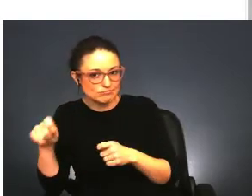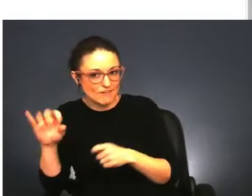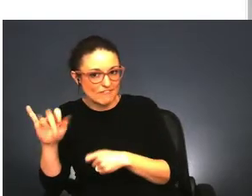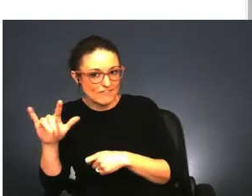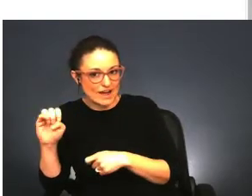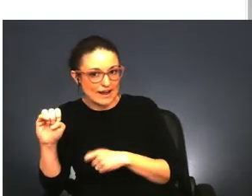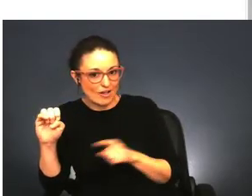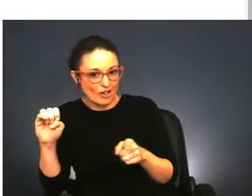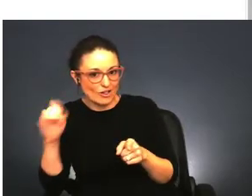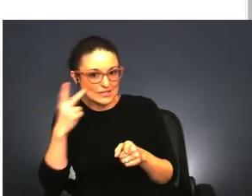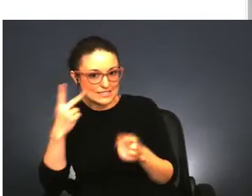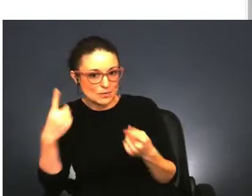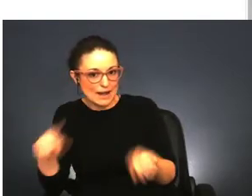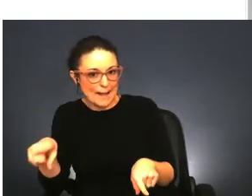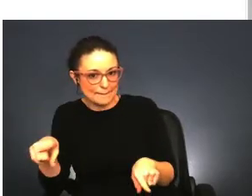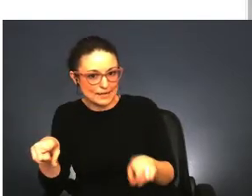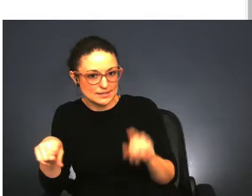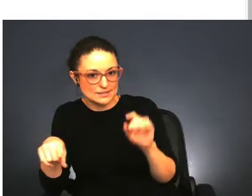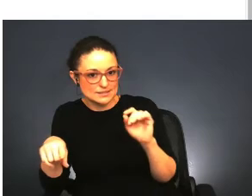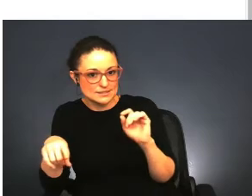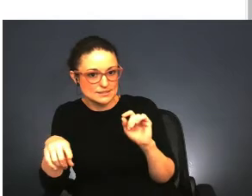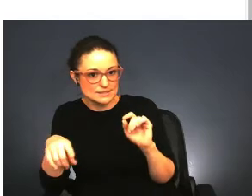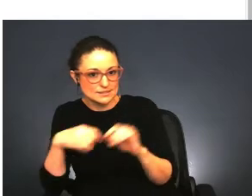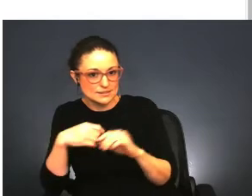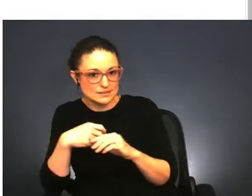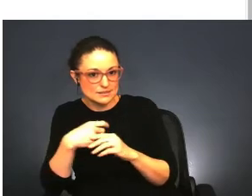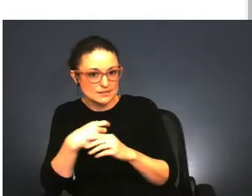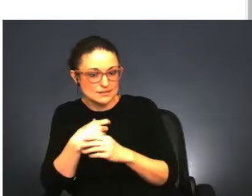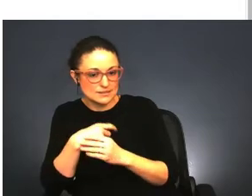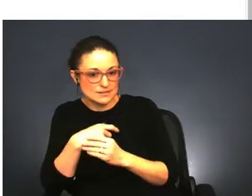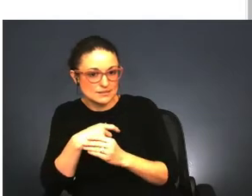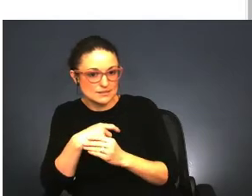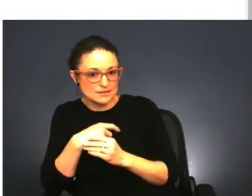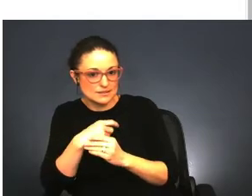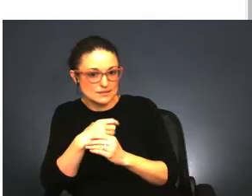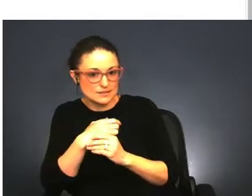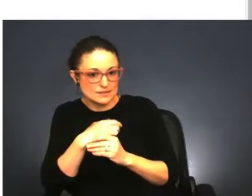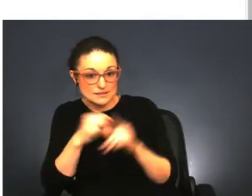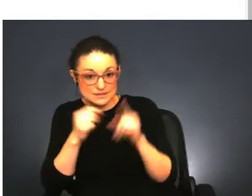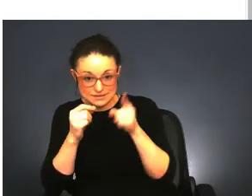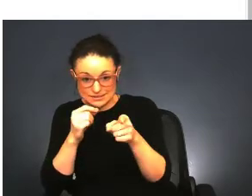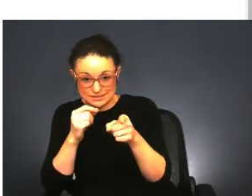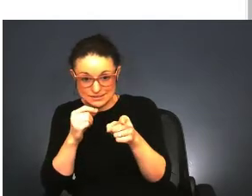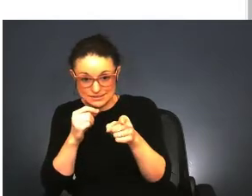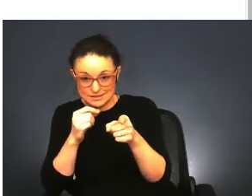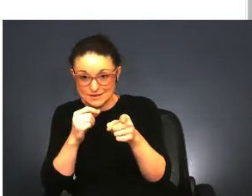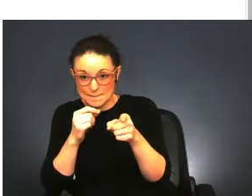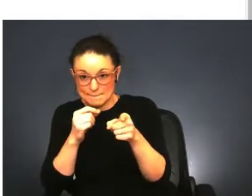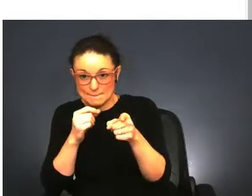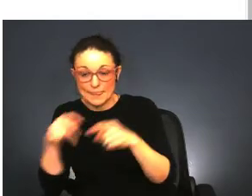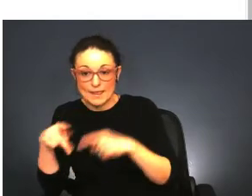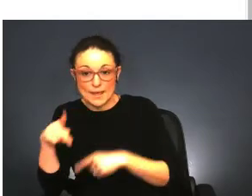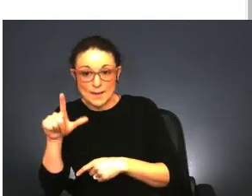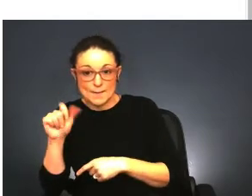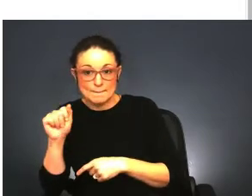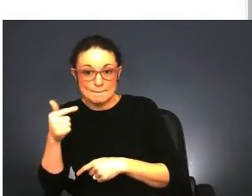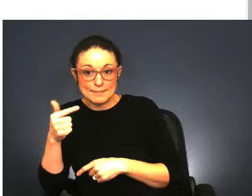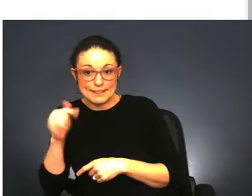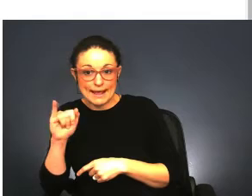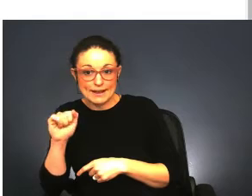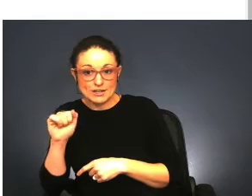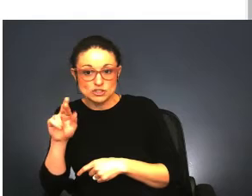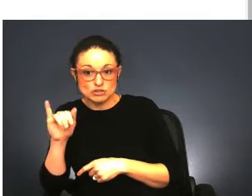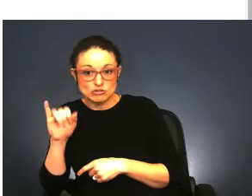I'm going to turn this one off, file upload, and you get the plagiarism review. So this is a change